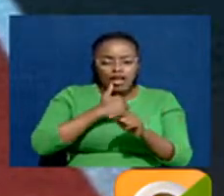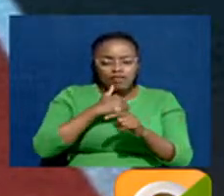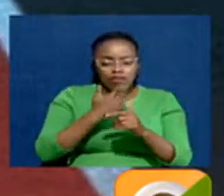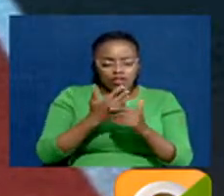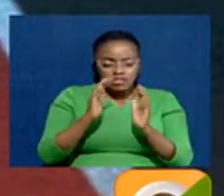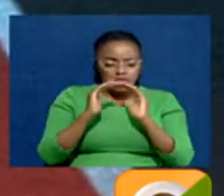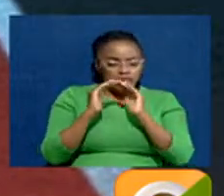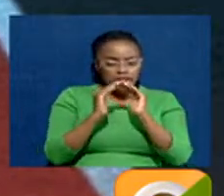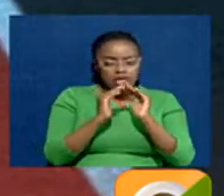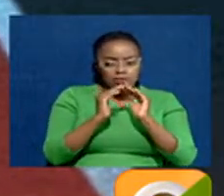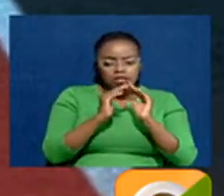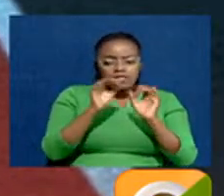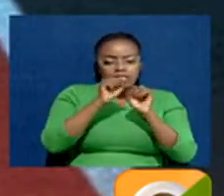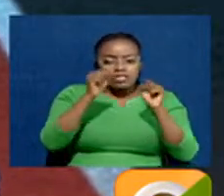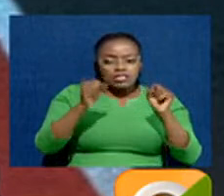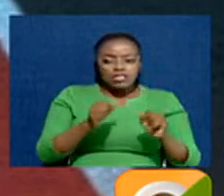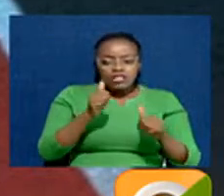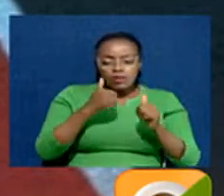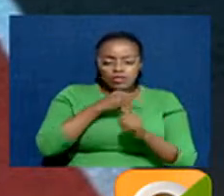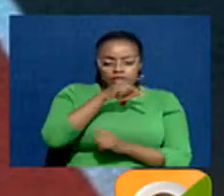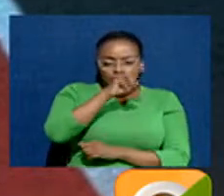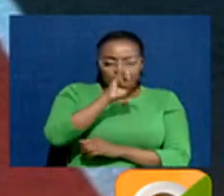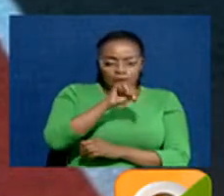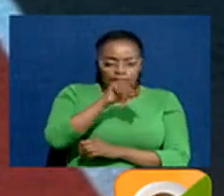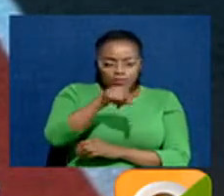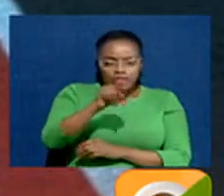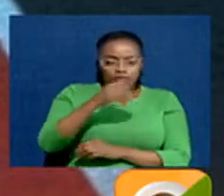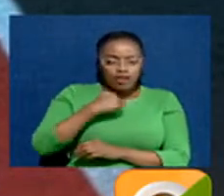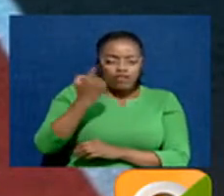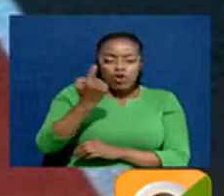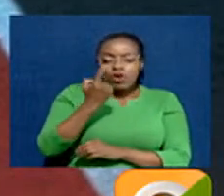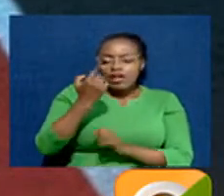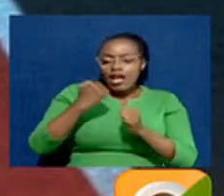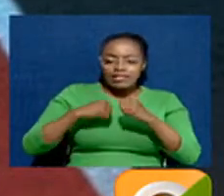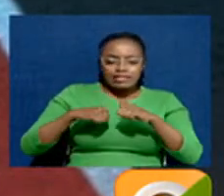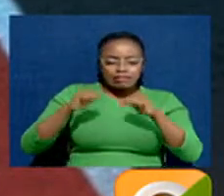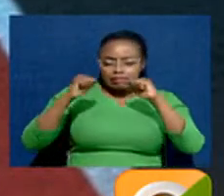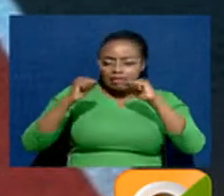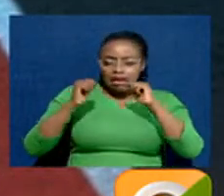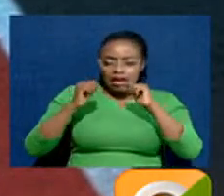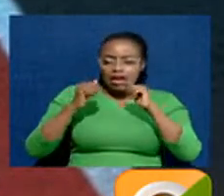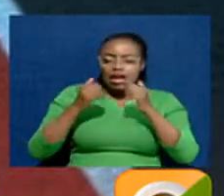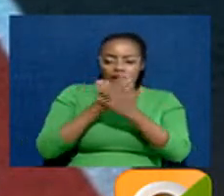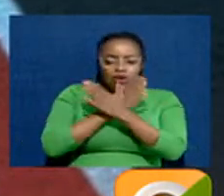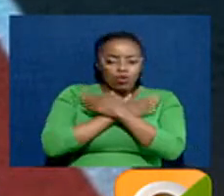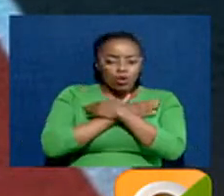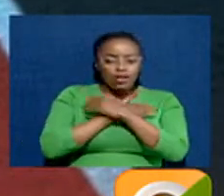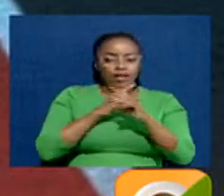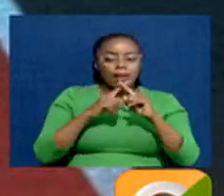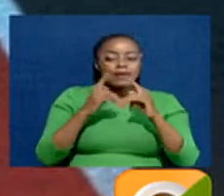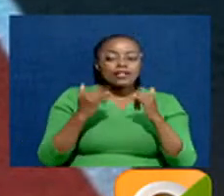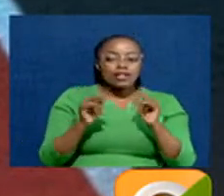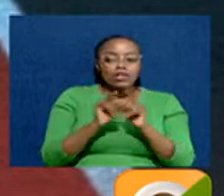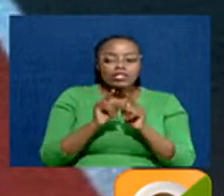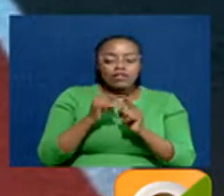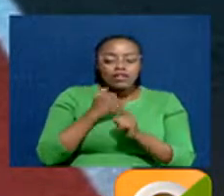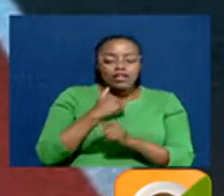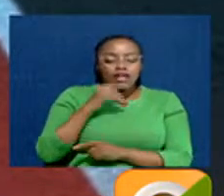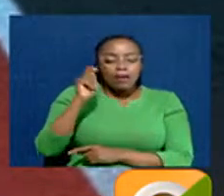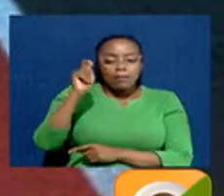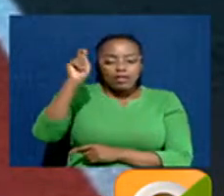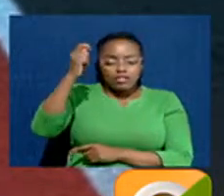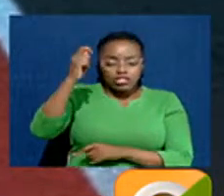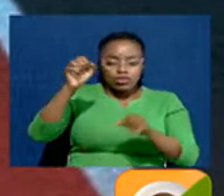equals system, where the prime minister is just a senior colleague. But now we are in a pure presidential